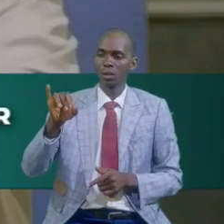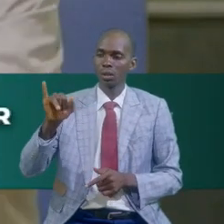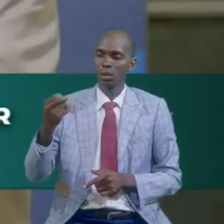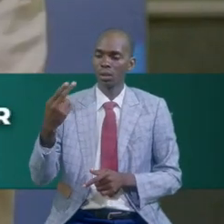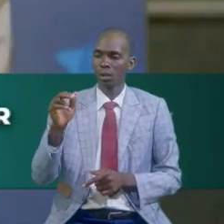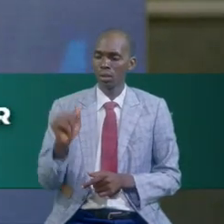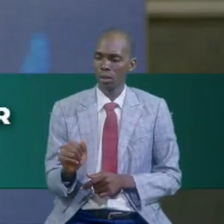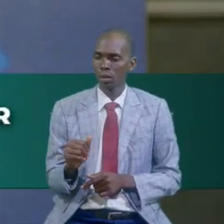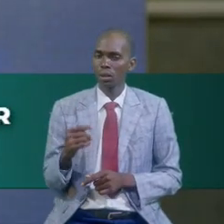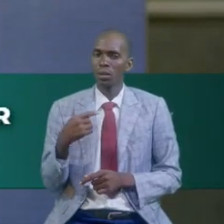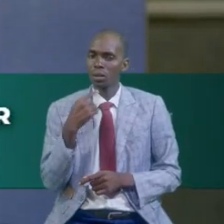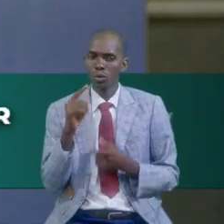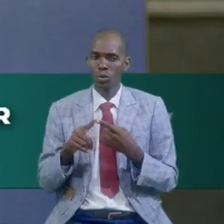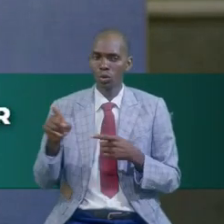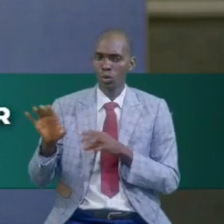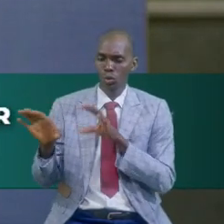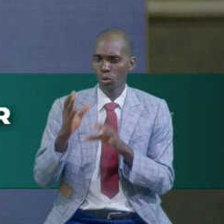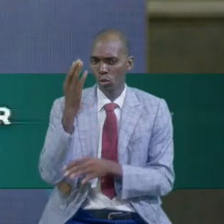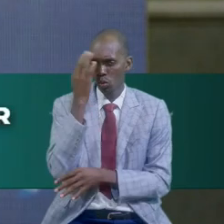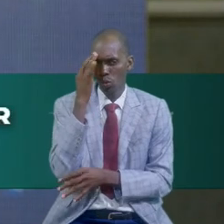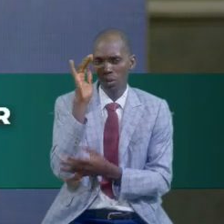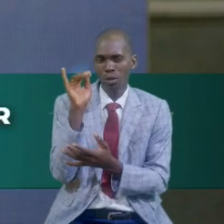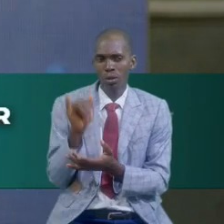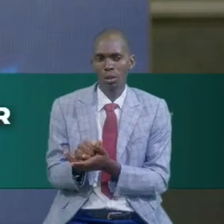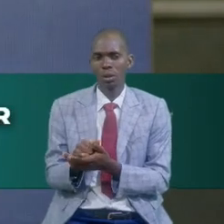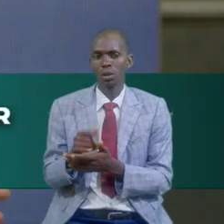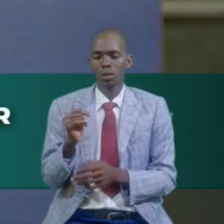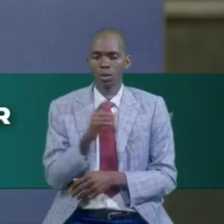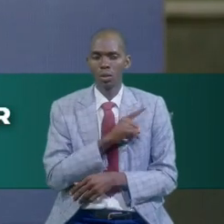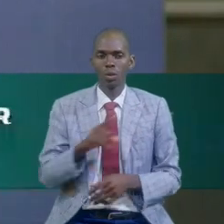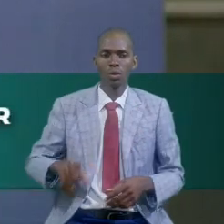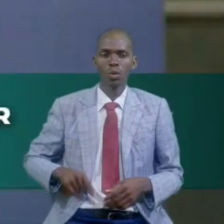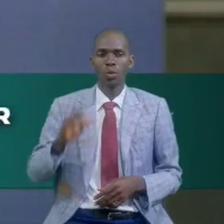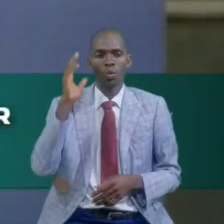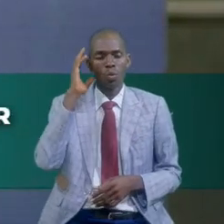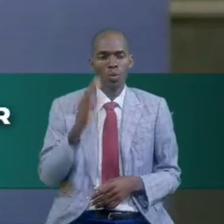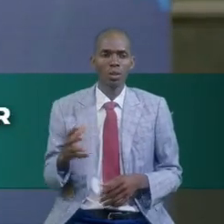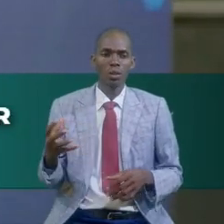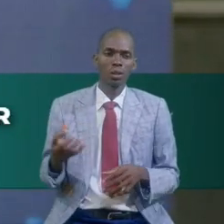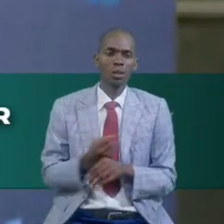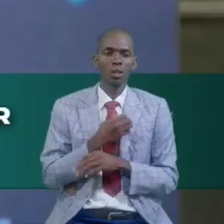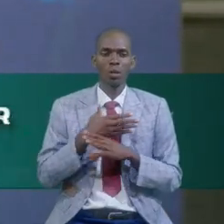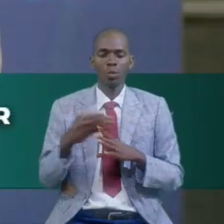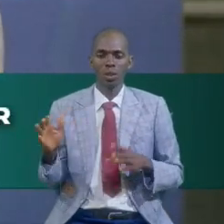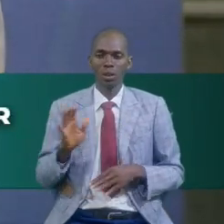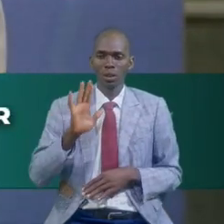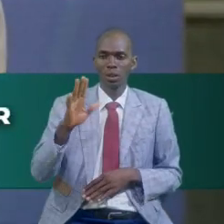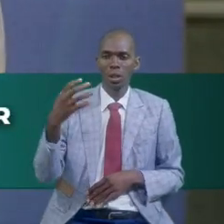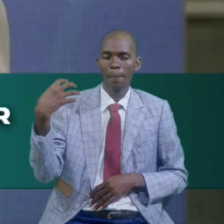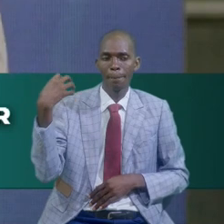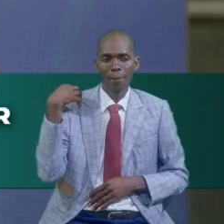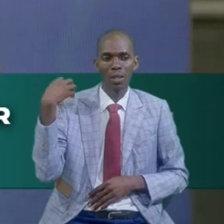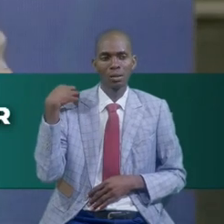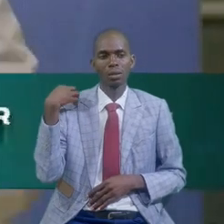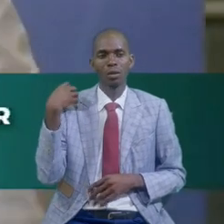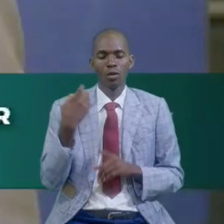him, knowest thou that the Lord will take away thy master